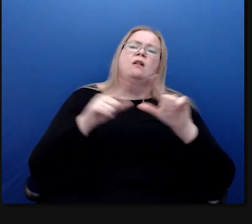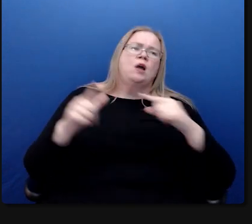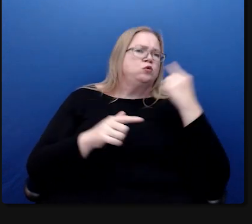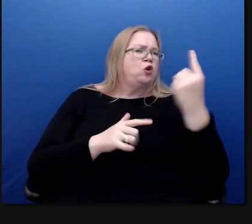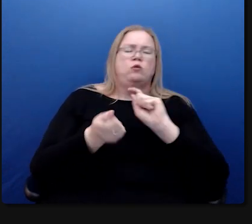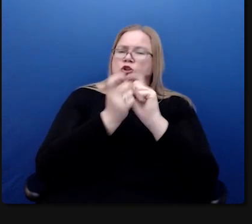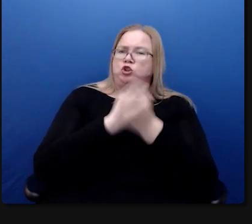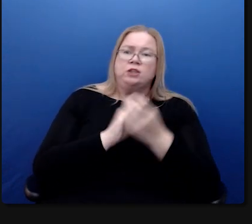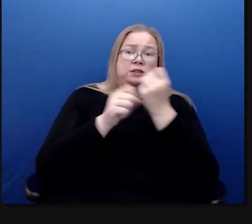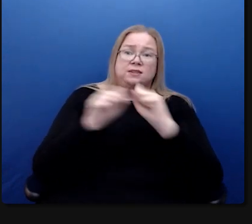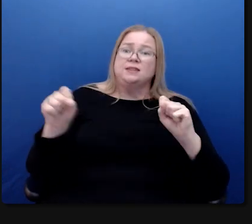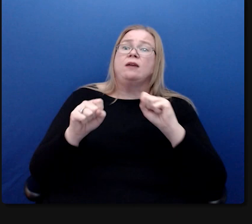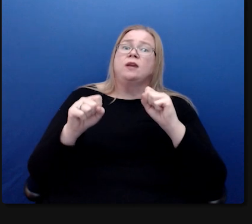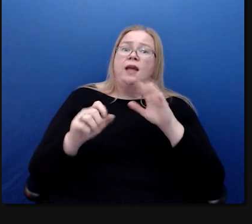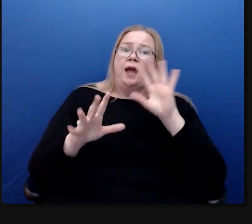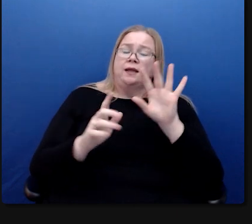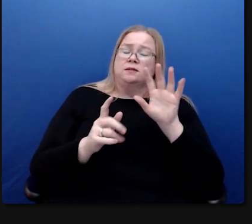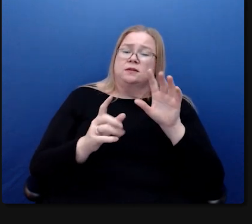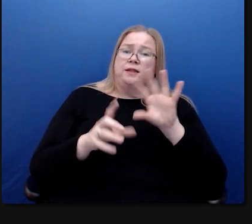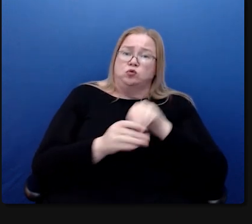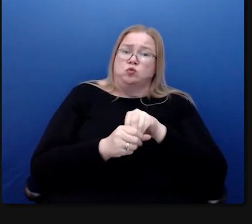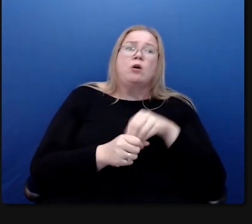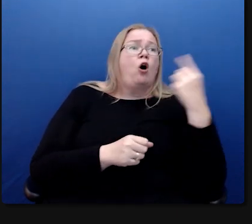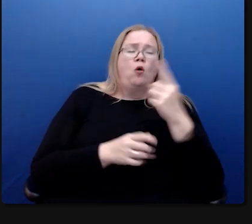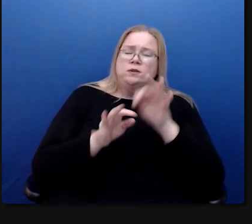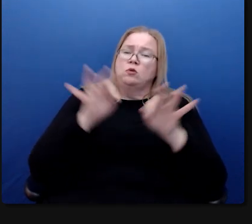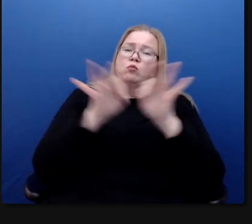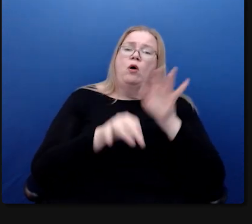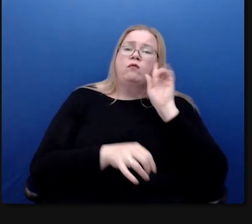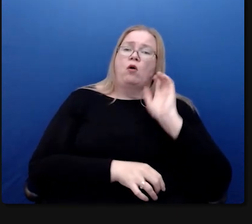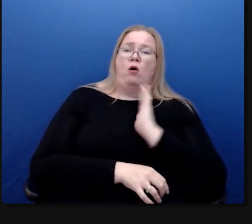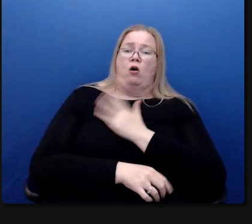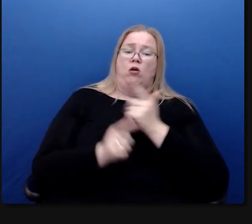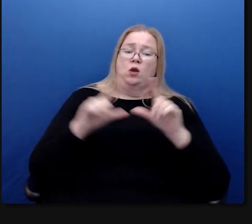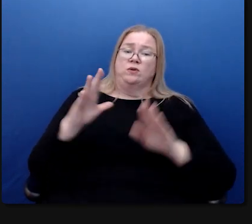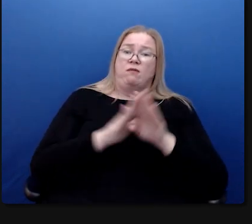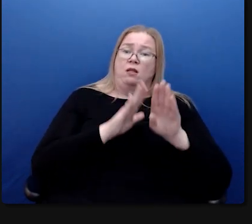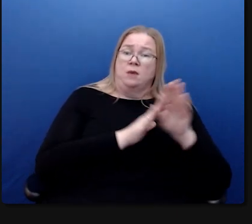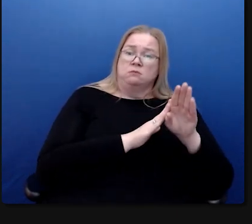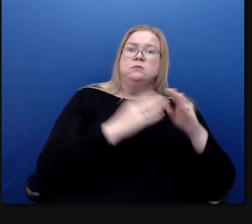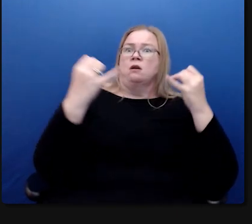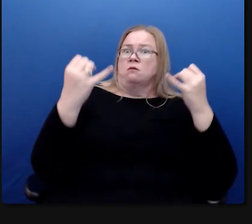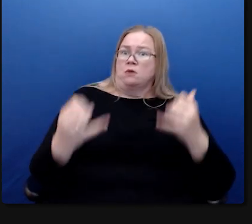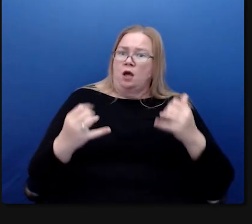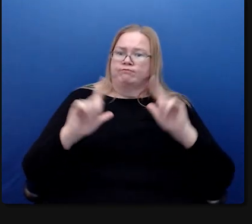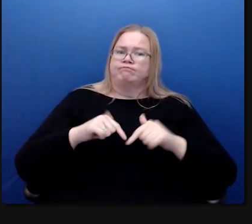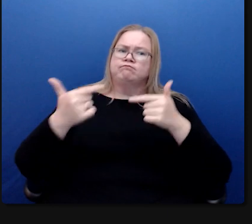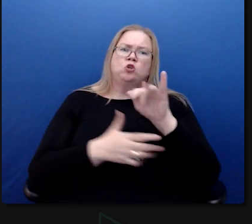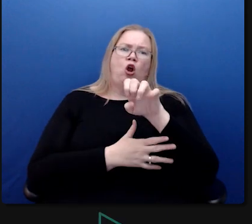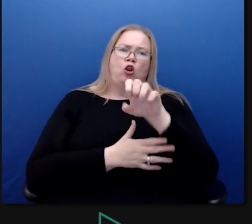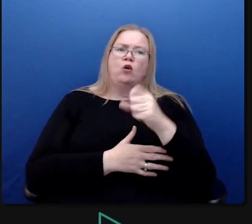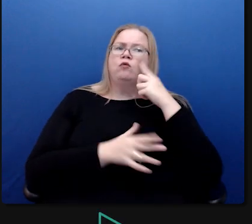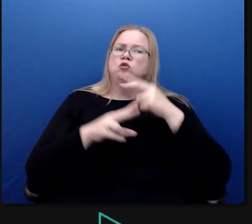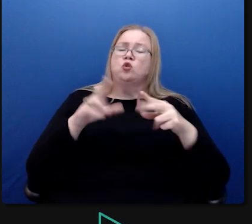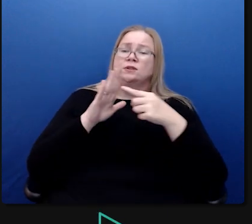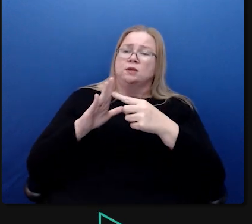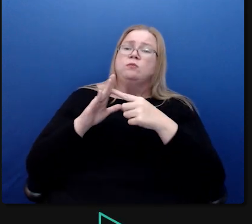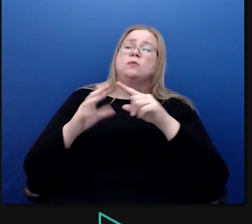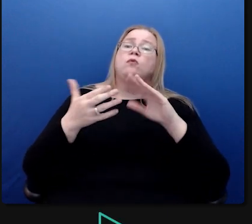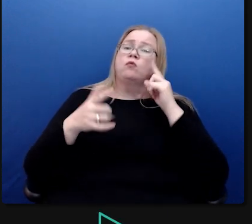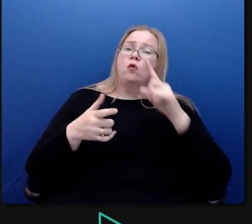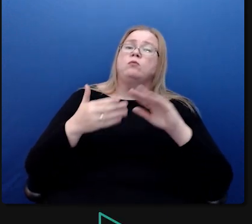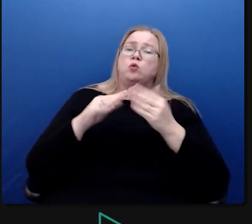culture team, who will share with you how his team does that. Thanks, Lisa. Hi, everyone. As we know, pop culture has the power to change